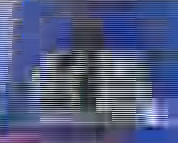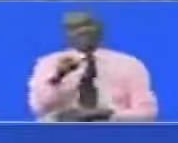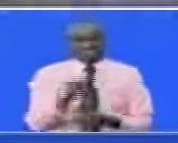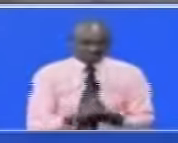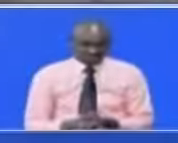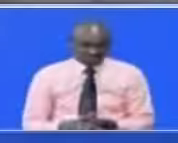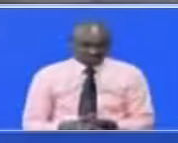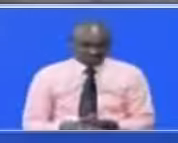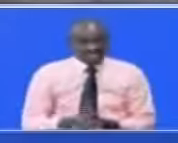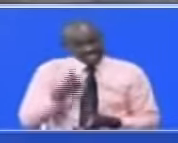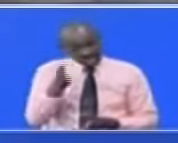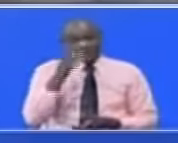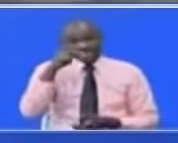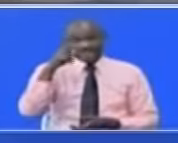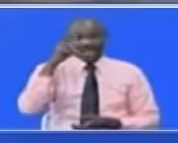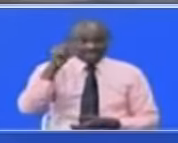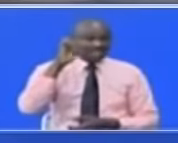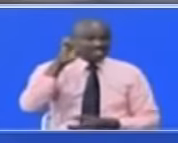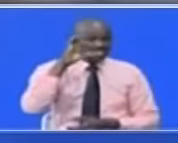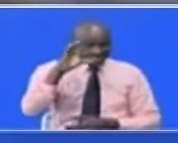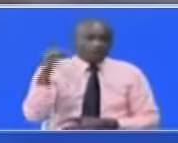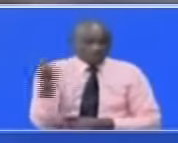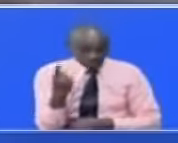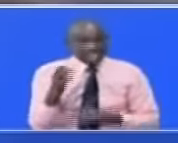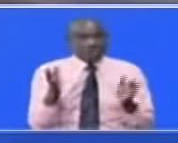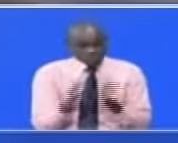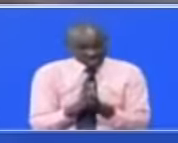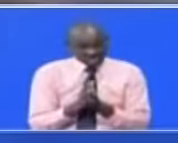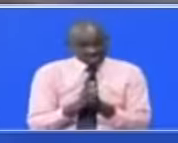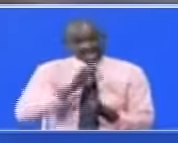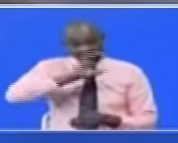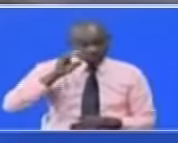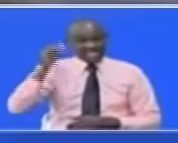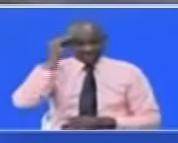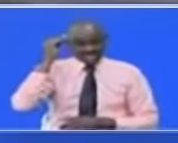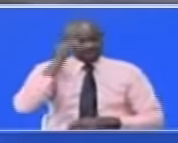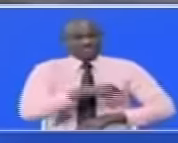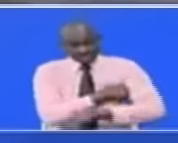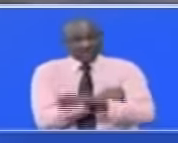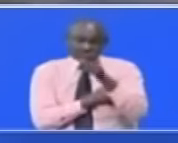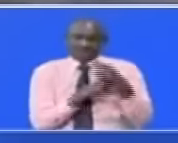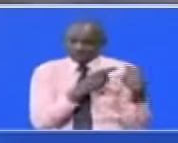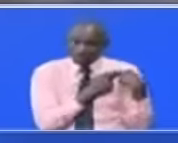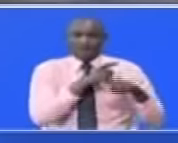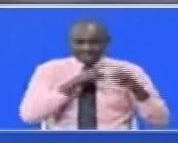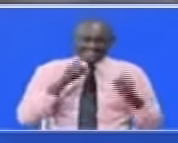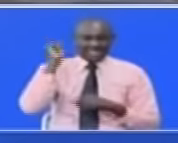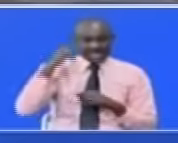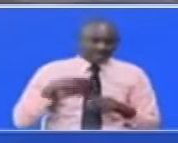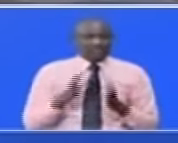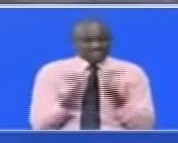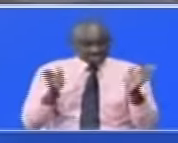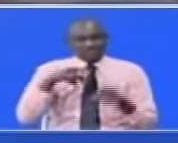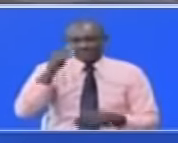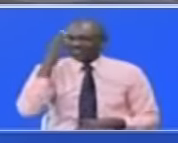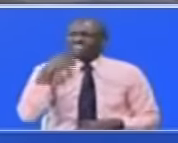Matiang, Kenya National Examination Council, and the county education chiefs, but the Kenyans in general, whom he